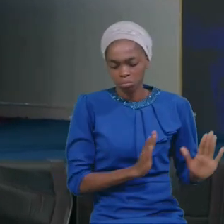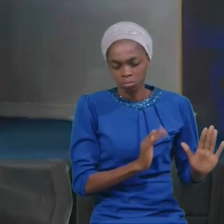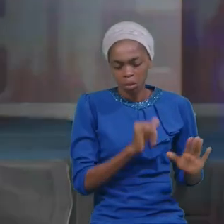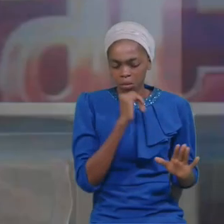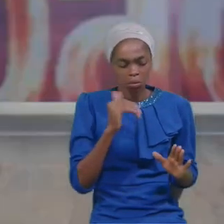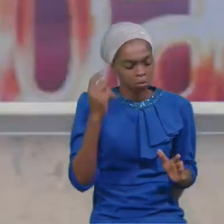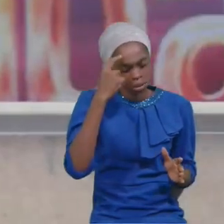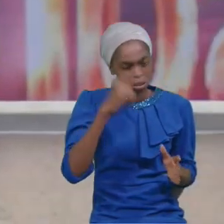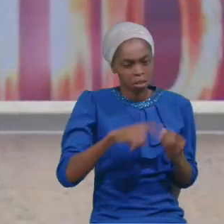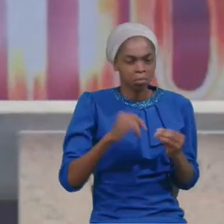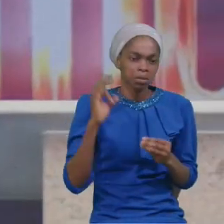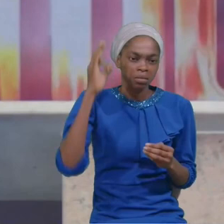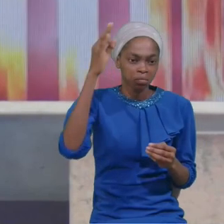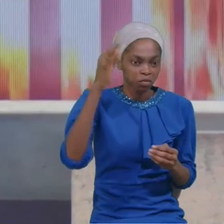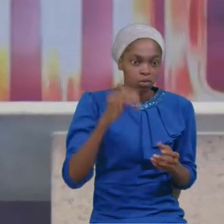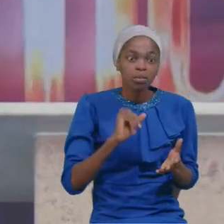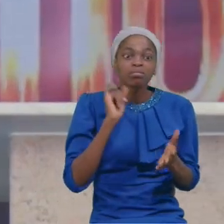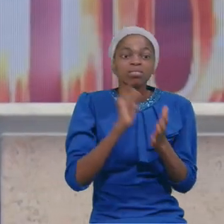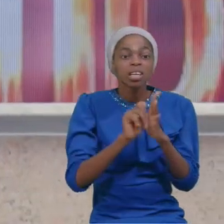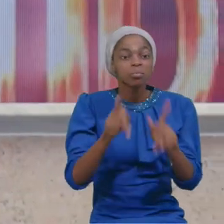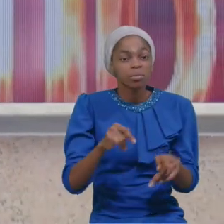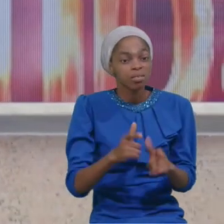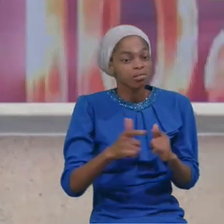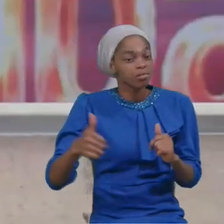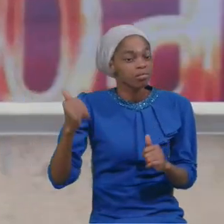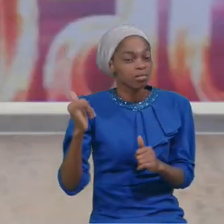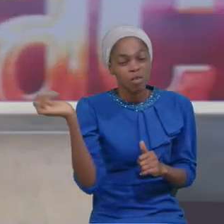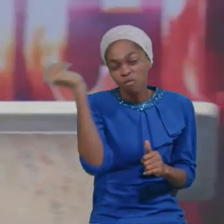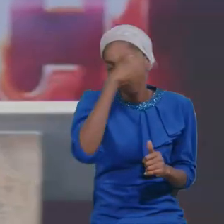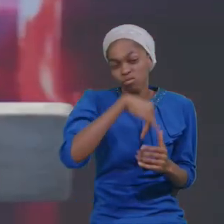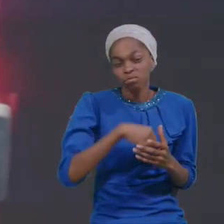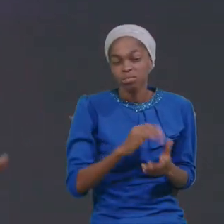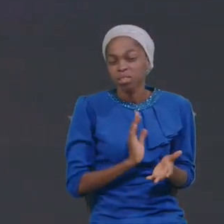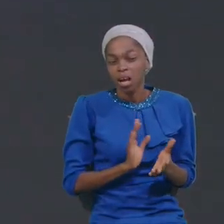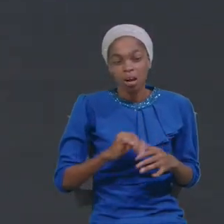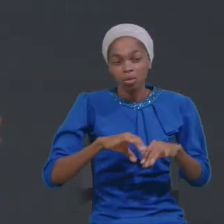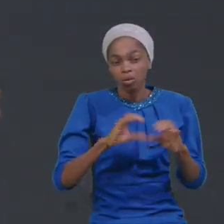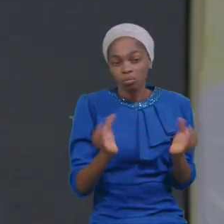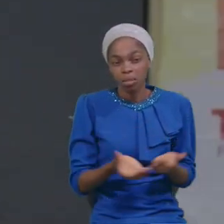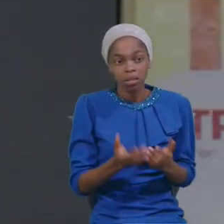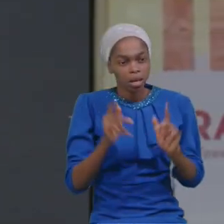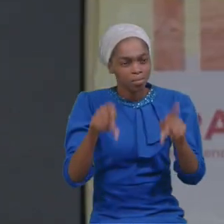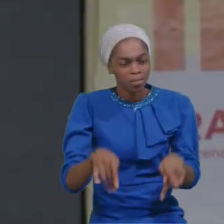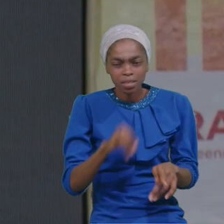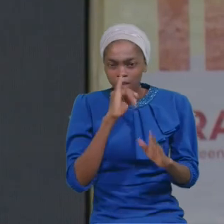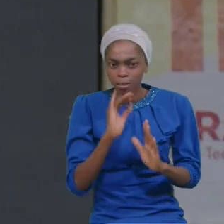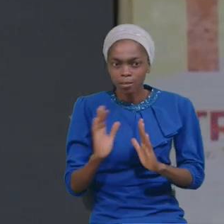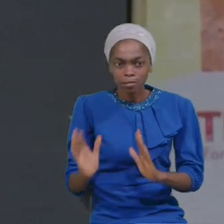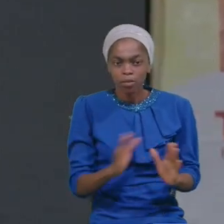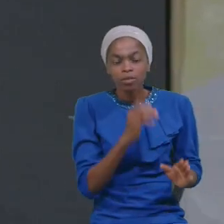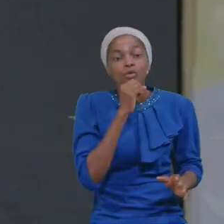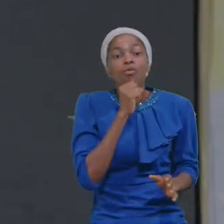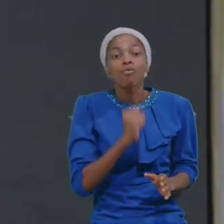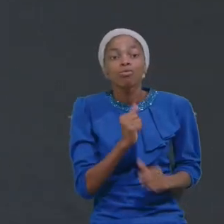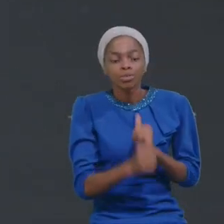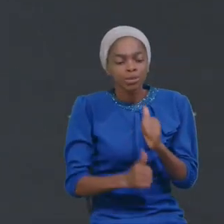is preparing for old age. When I get older, I'm going to be this. I'm going to rest. I'm going to